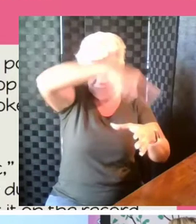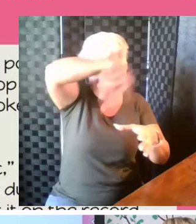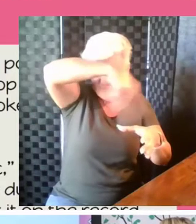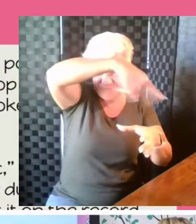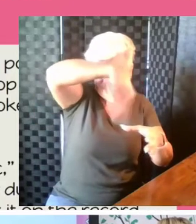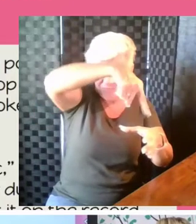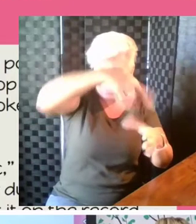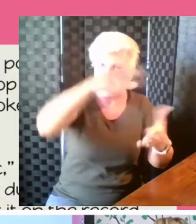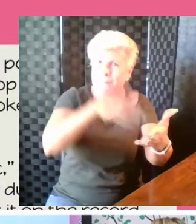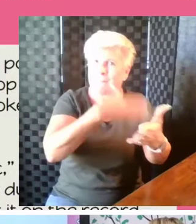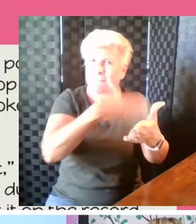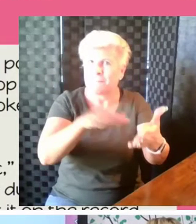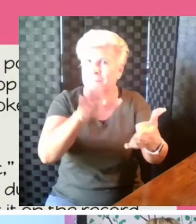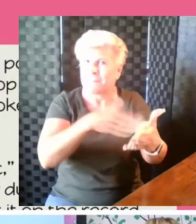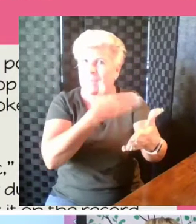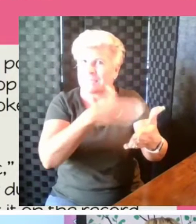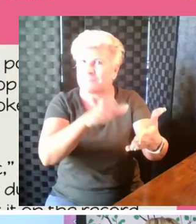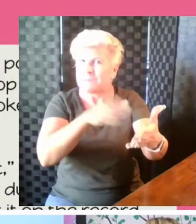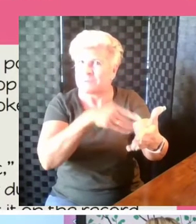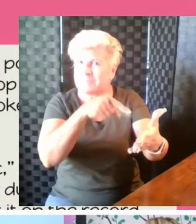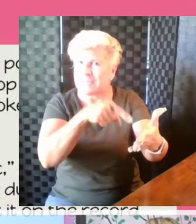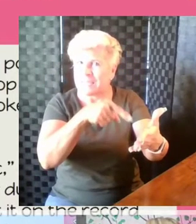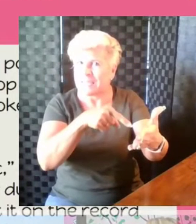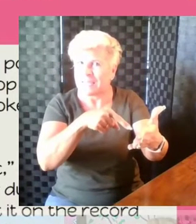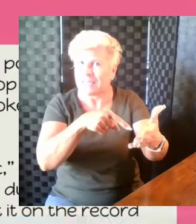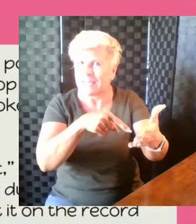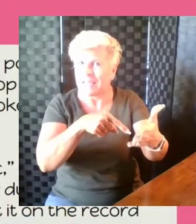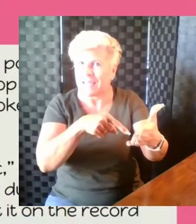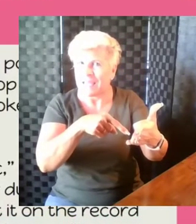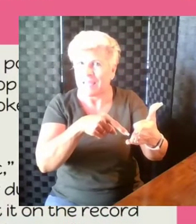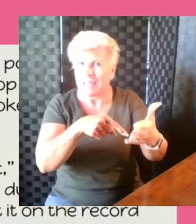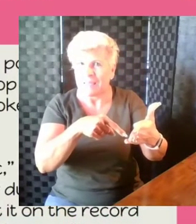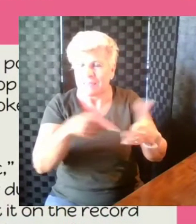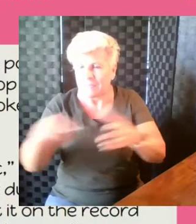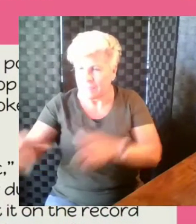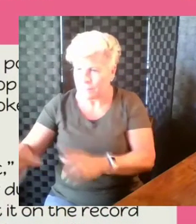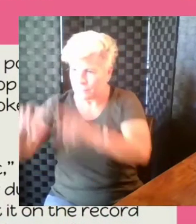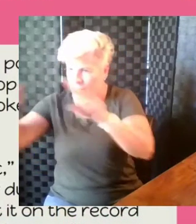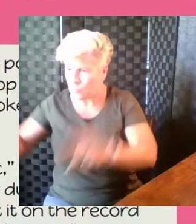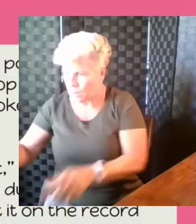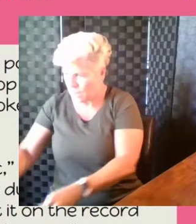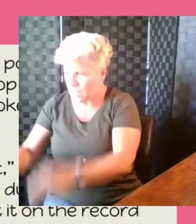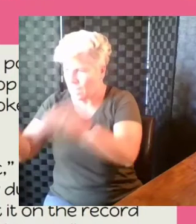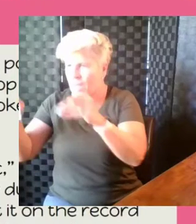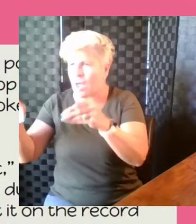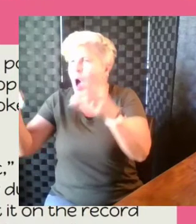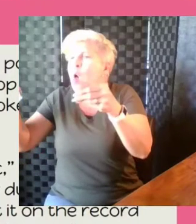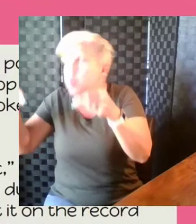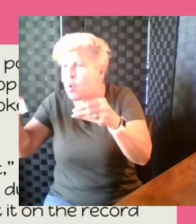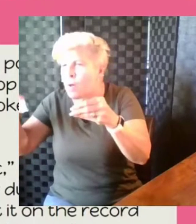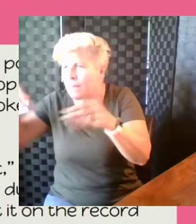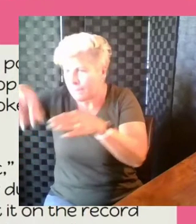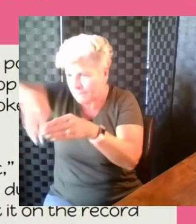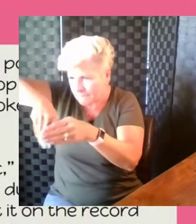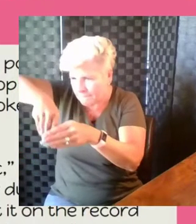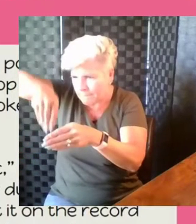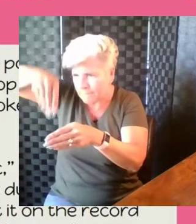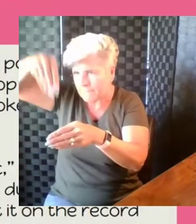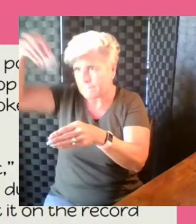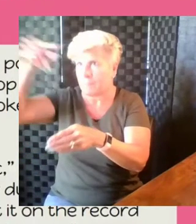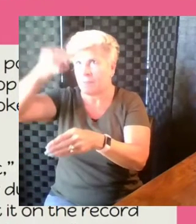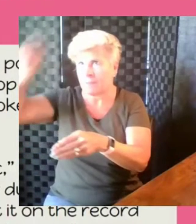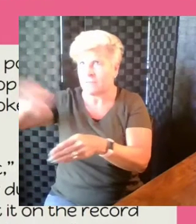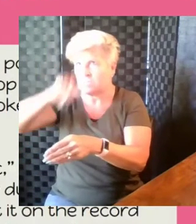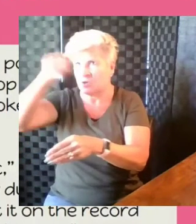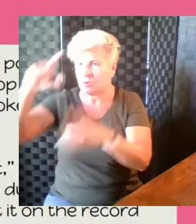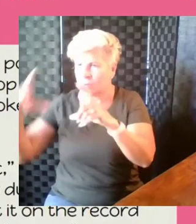thin square and blew dust off it. She pulled out a shiny black circle and put it on the record player.